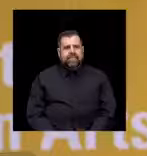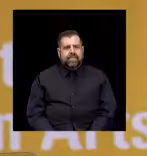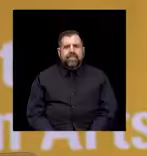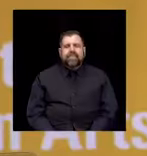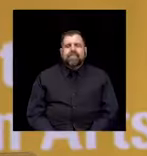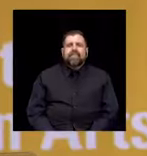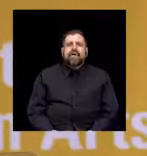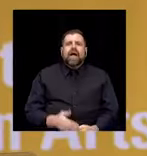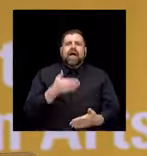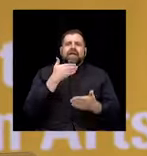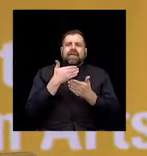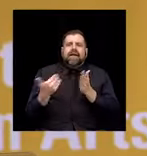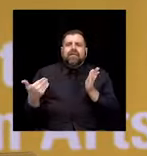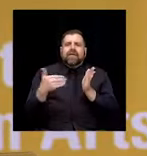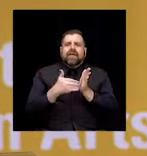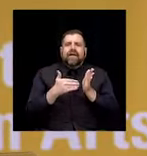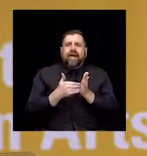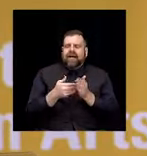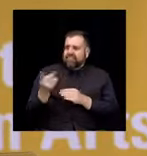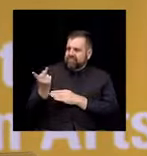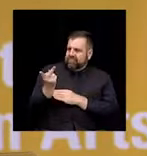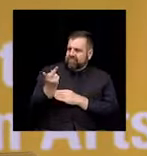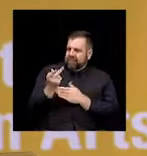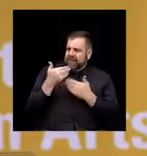Thank you again, Innocencia and Kayla.